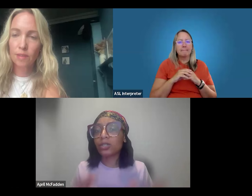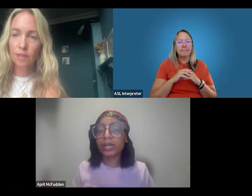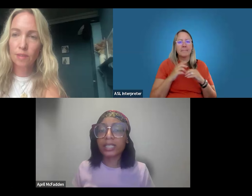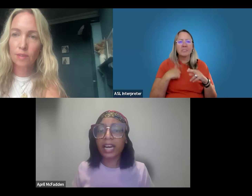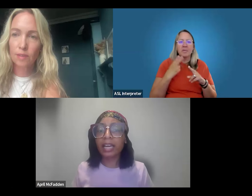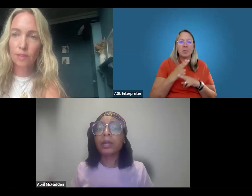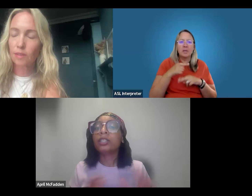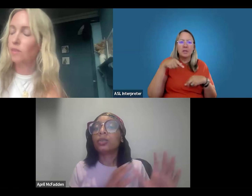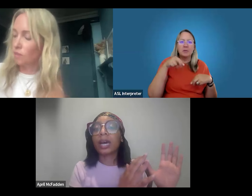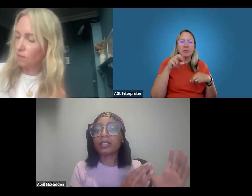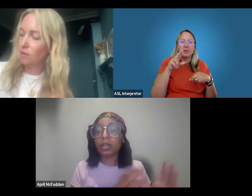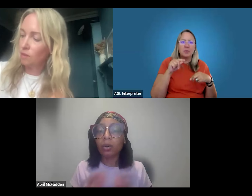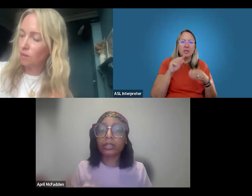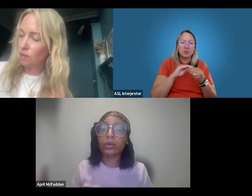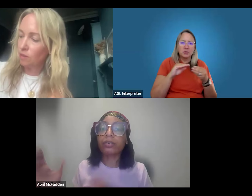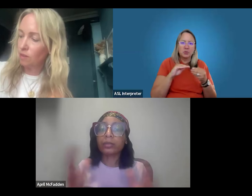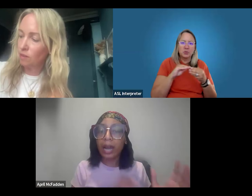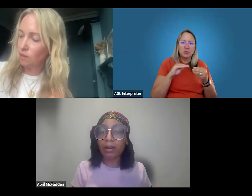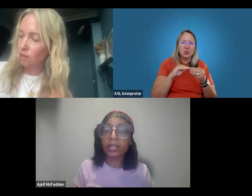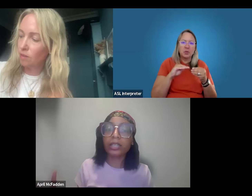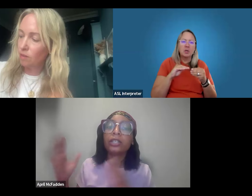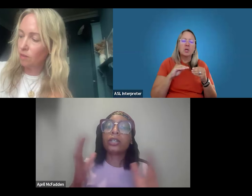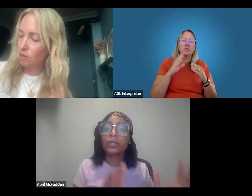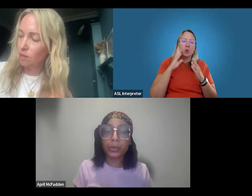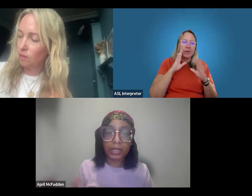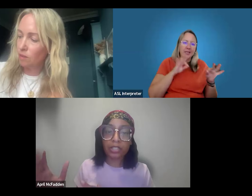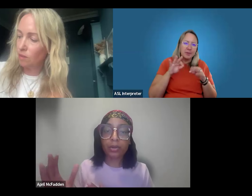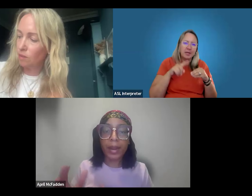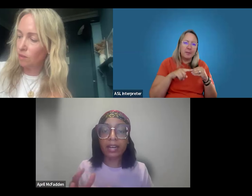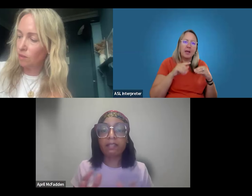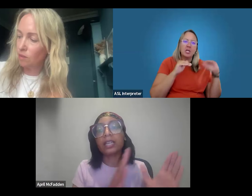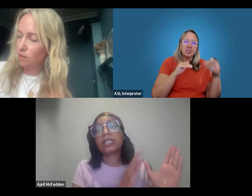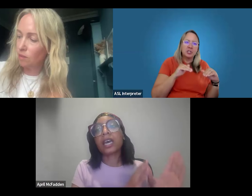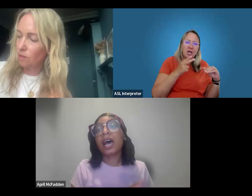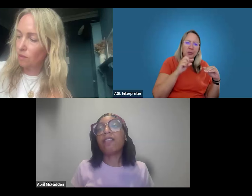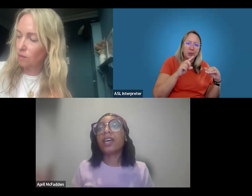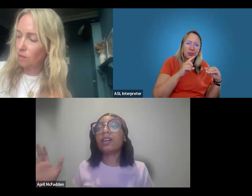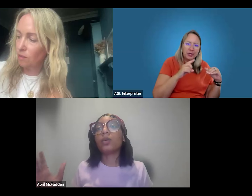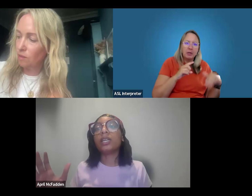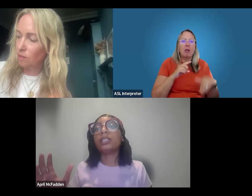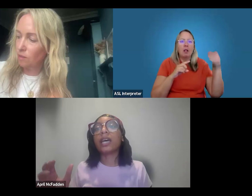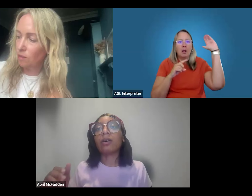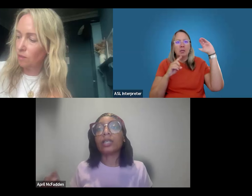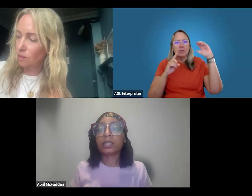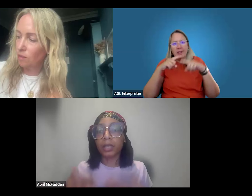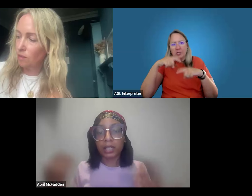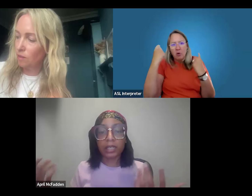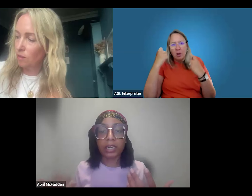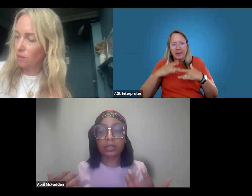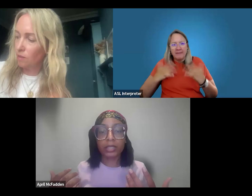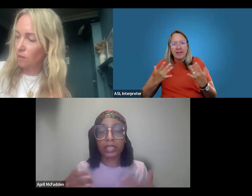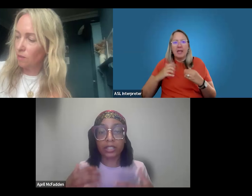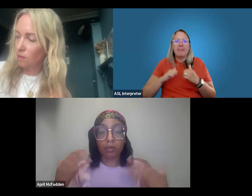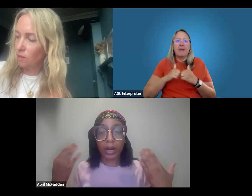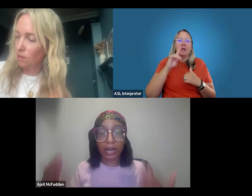a quest story type. So we kind of told her story from childhood to this traumatic event. And then we lead to how Disability